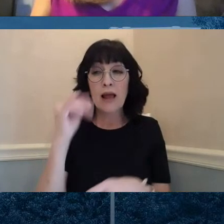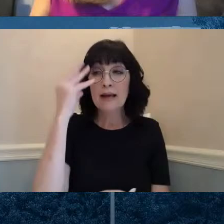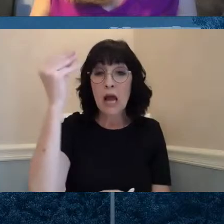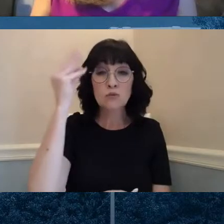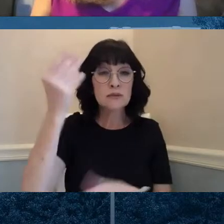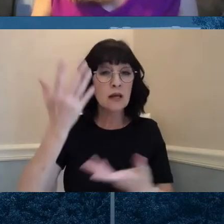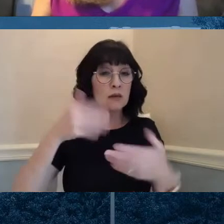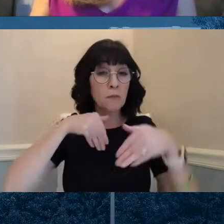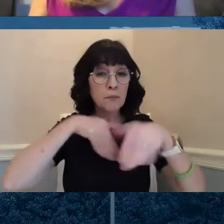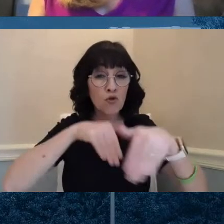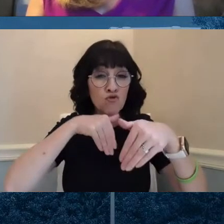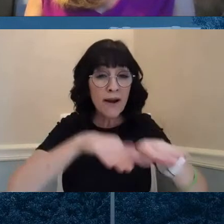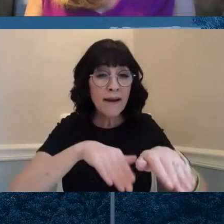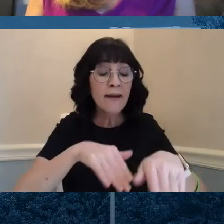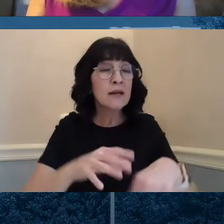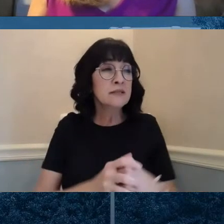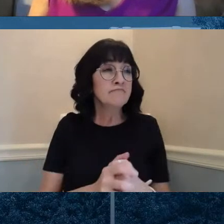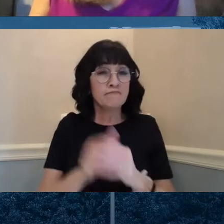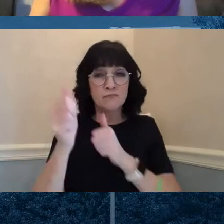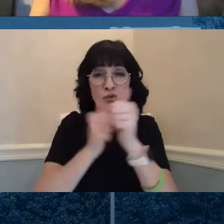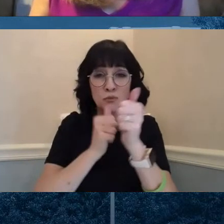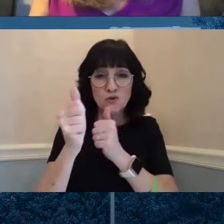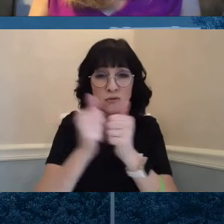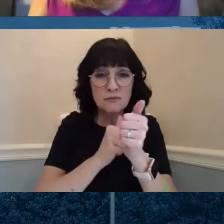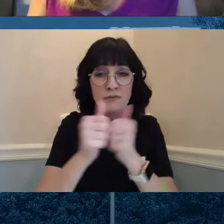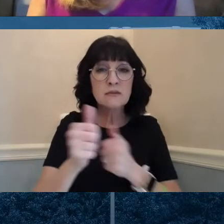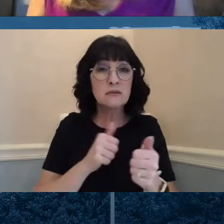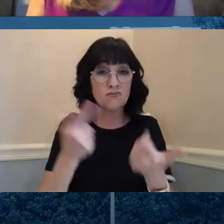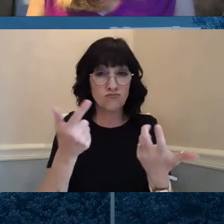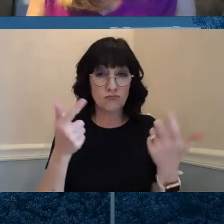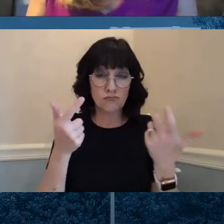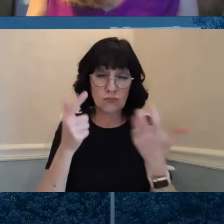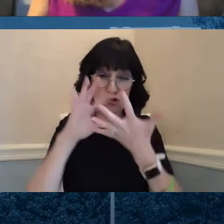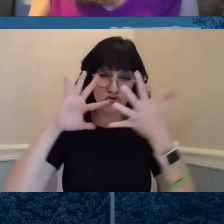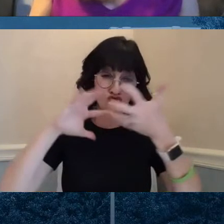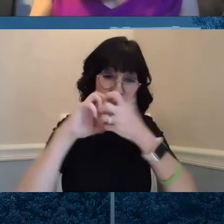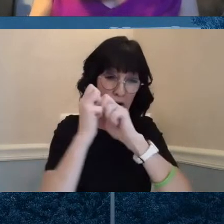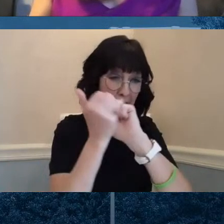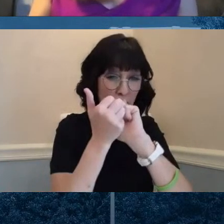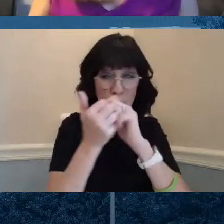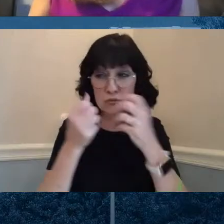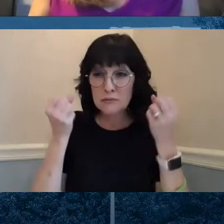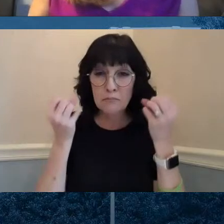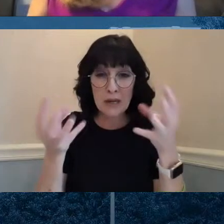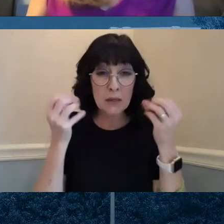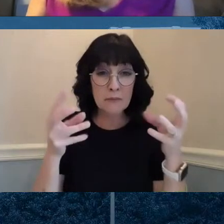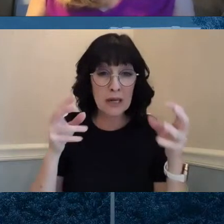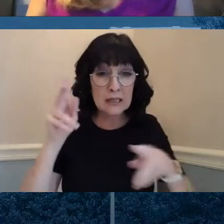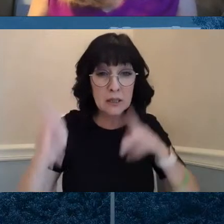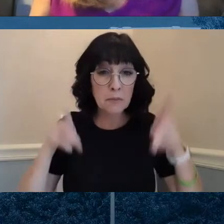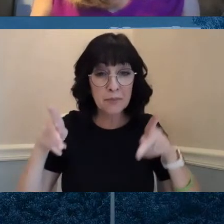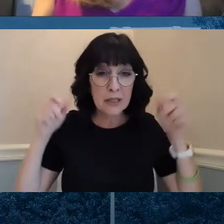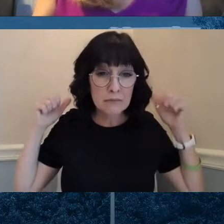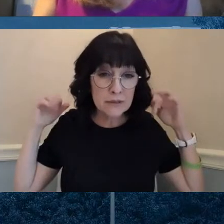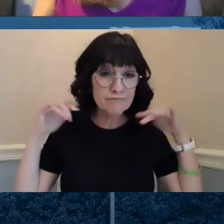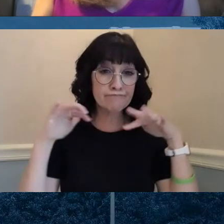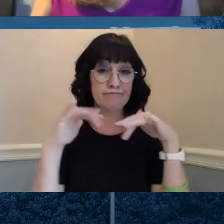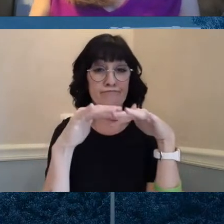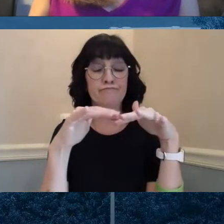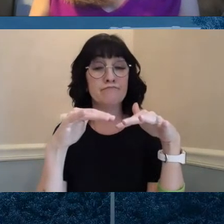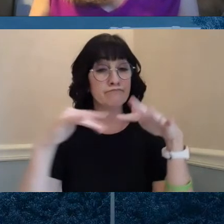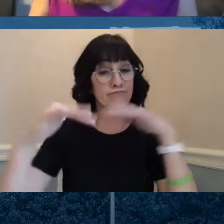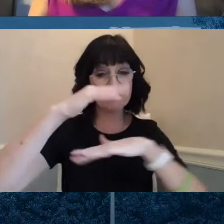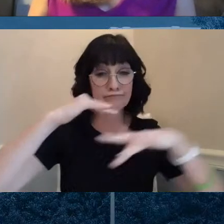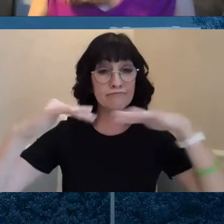parades, sporting events, you're still going to see a recommendation and a requirement that all